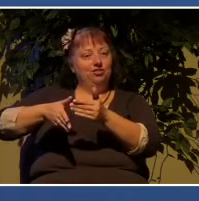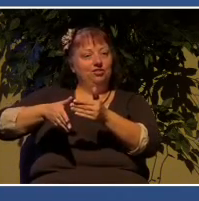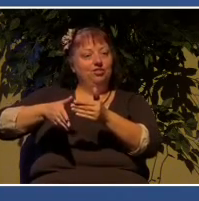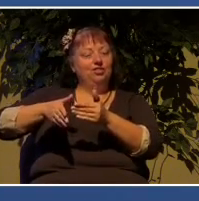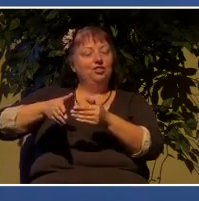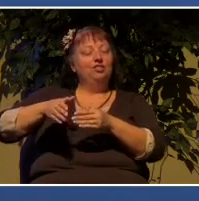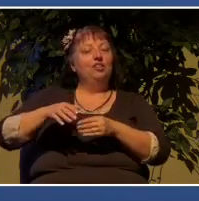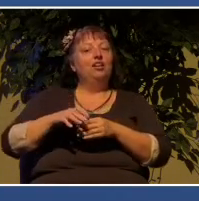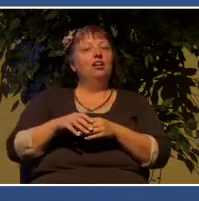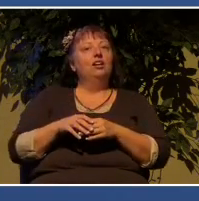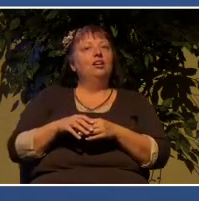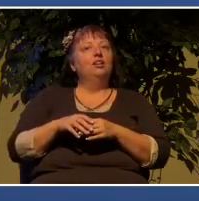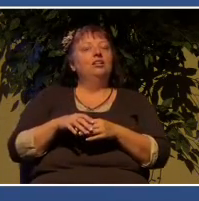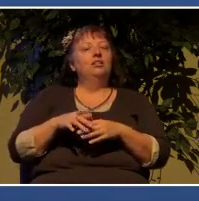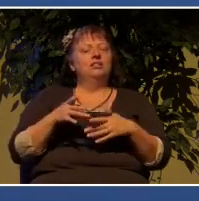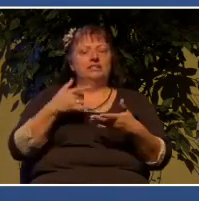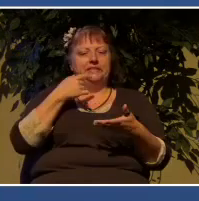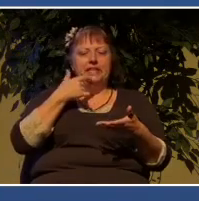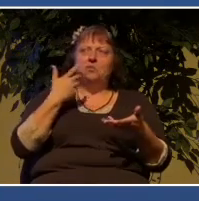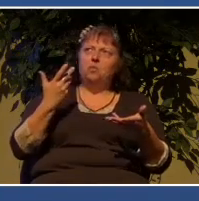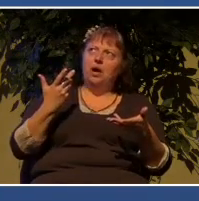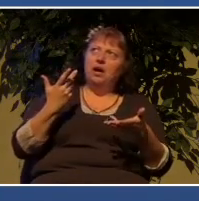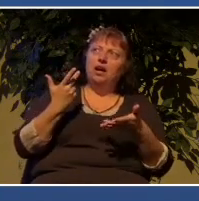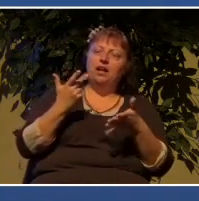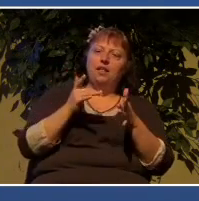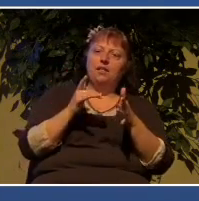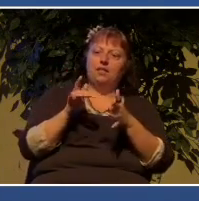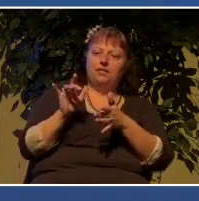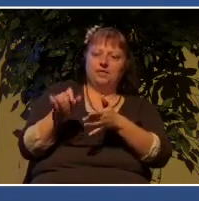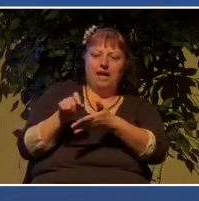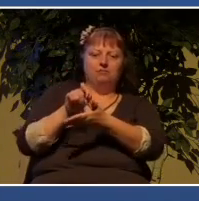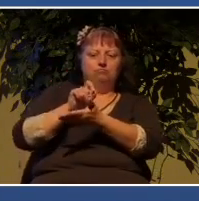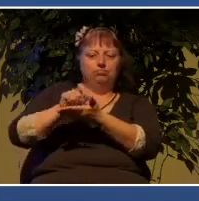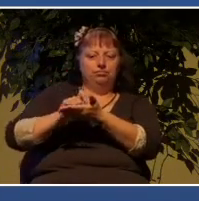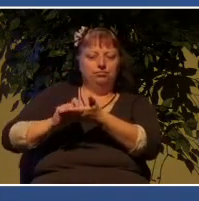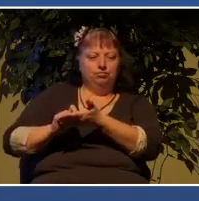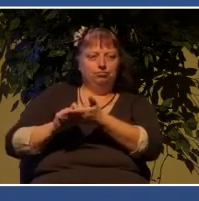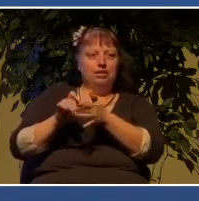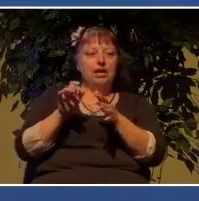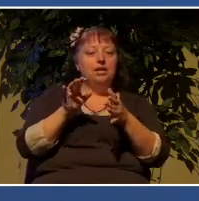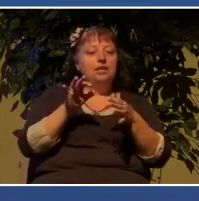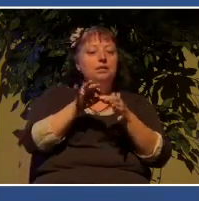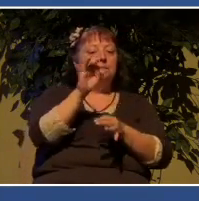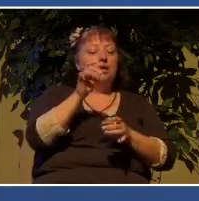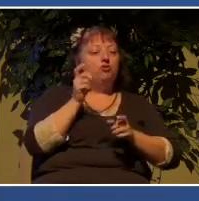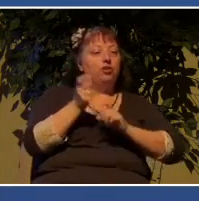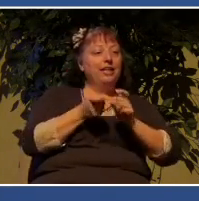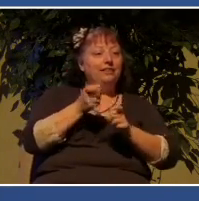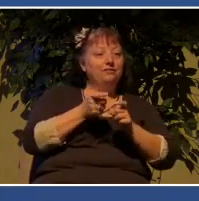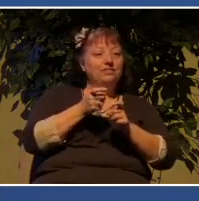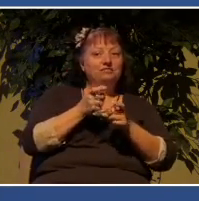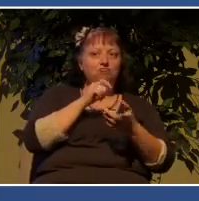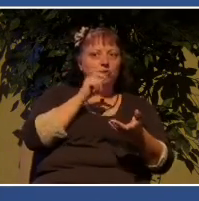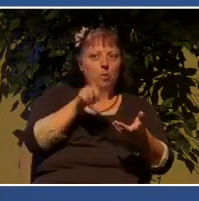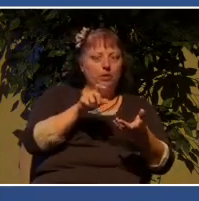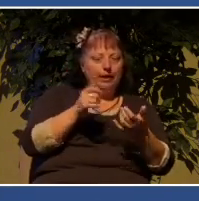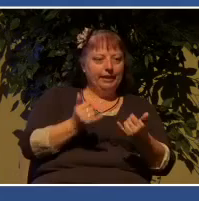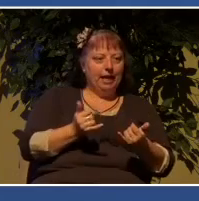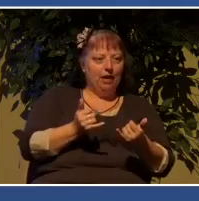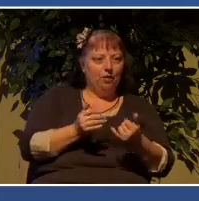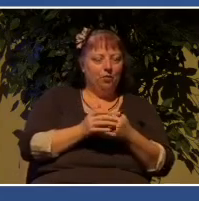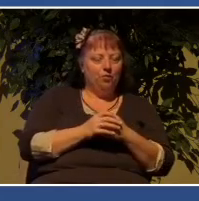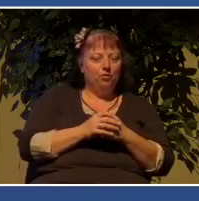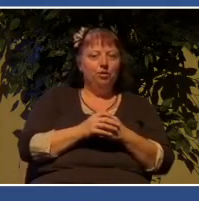necessary because we have the written and the recorded Word of God. And this is a school of thought that says